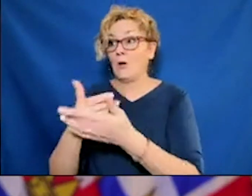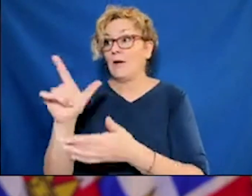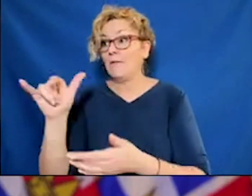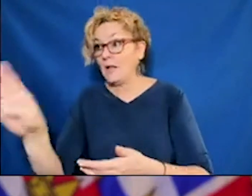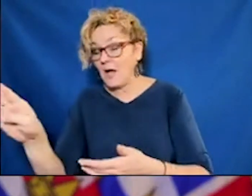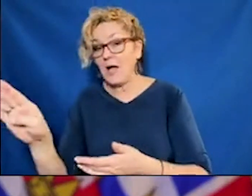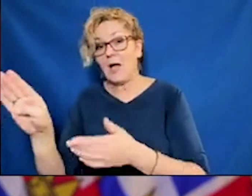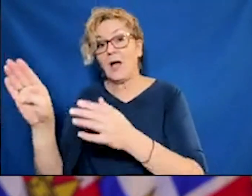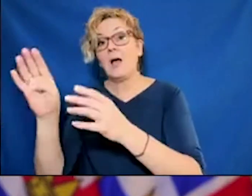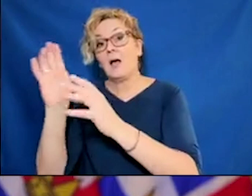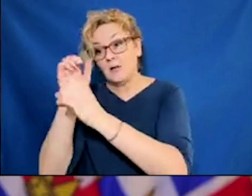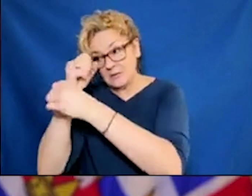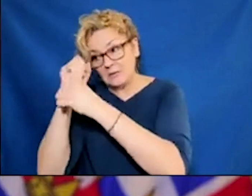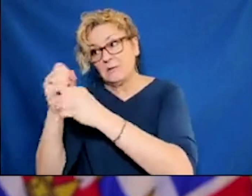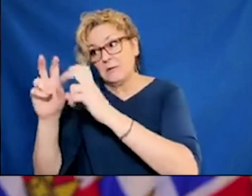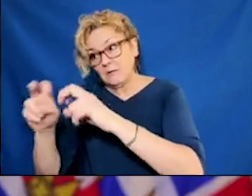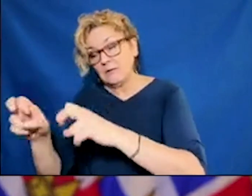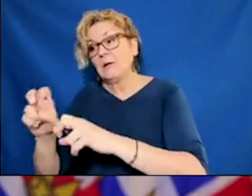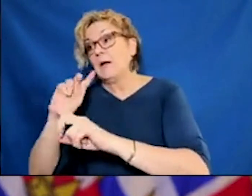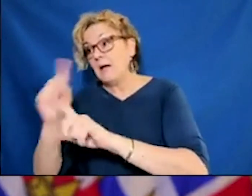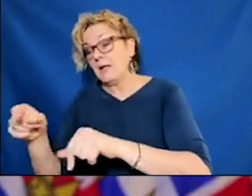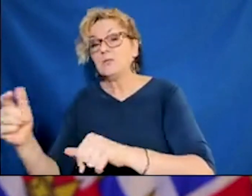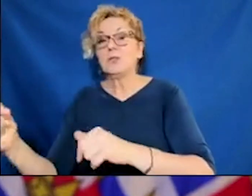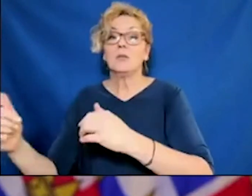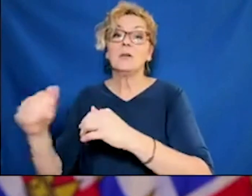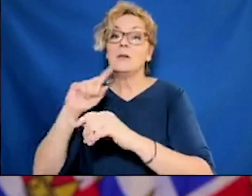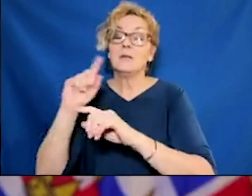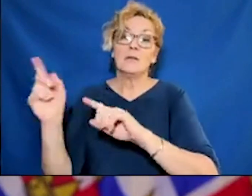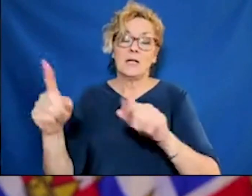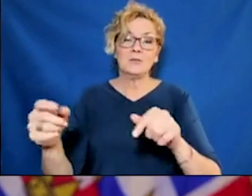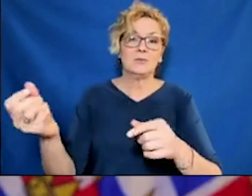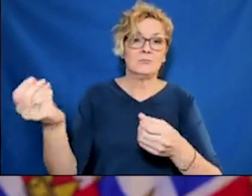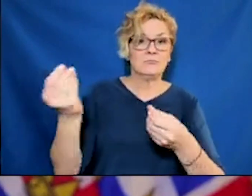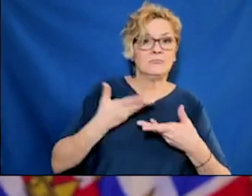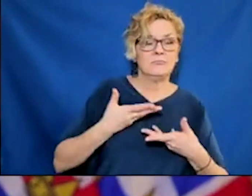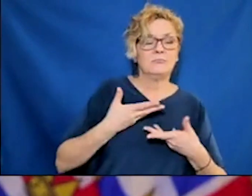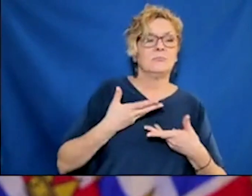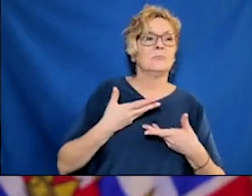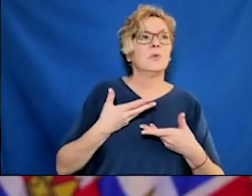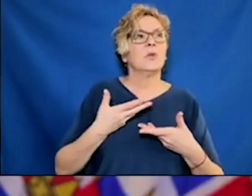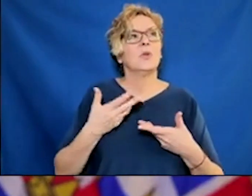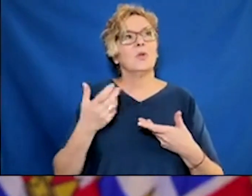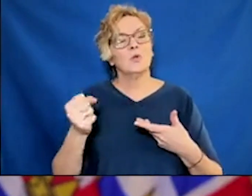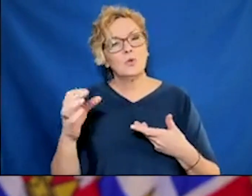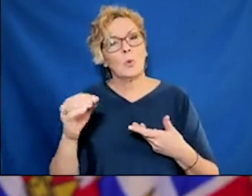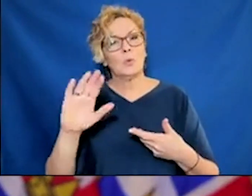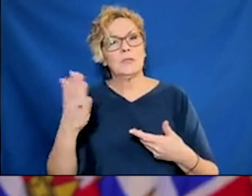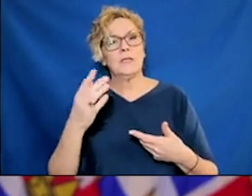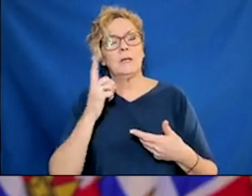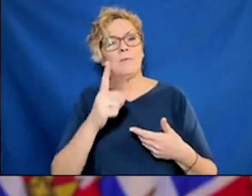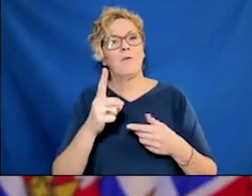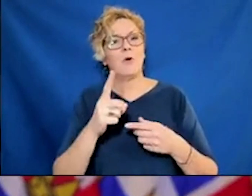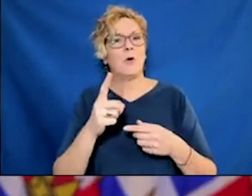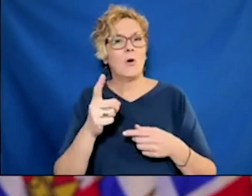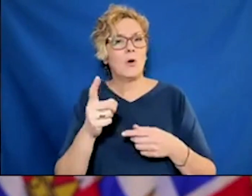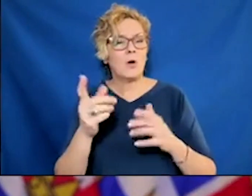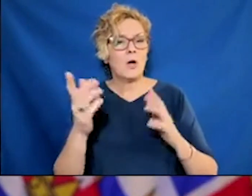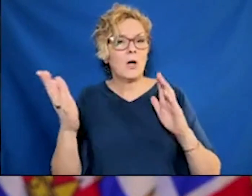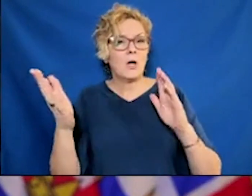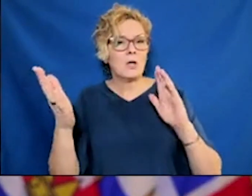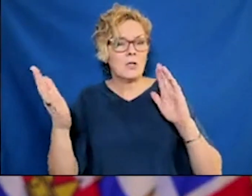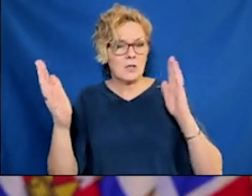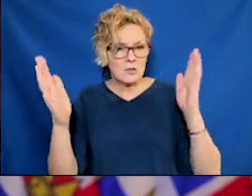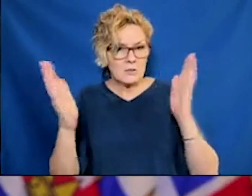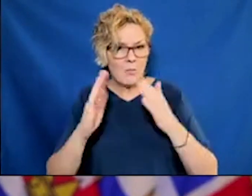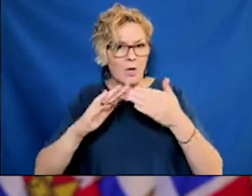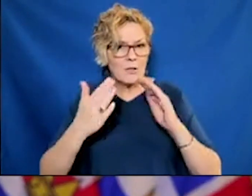in a number of times in how do we use it to detect outbreaks, and it is really a single test by itself